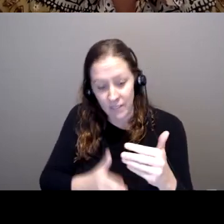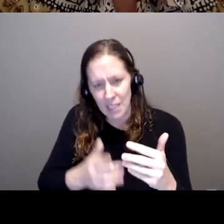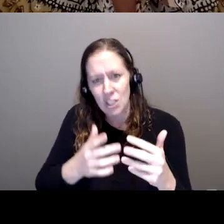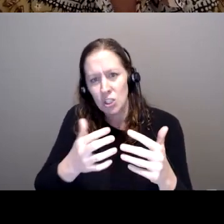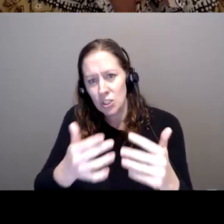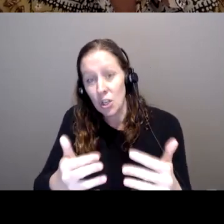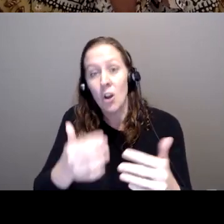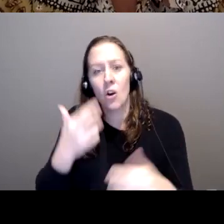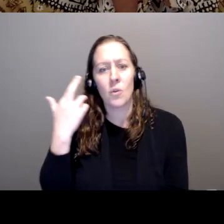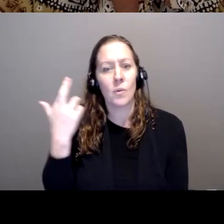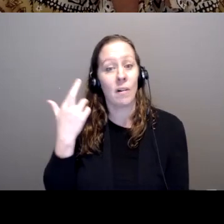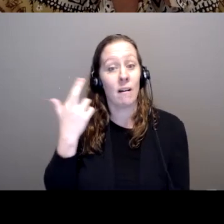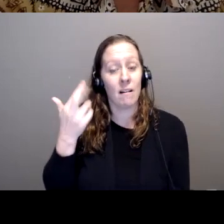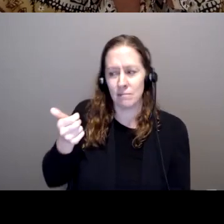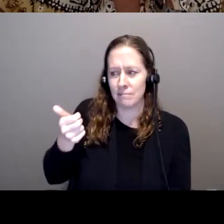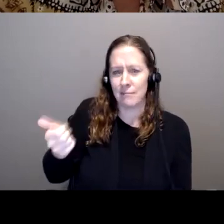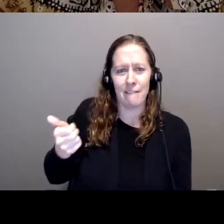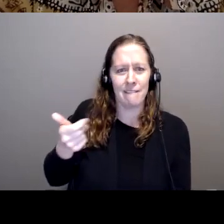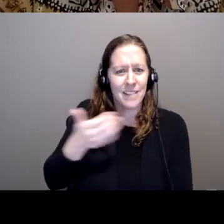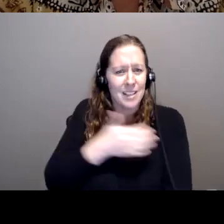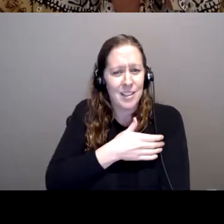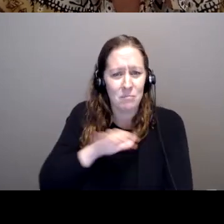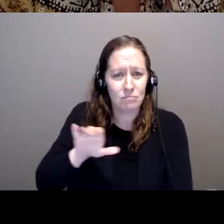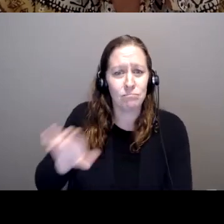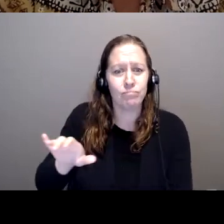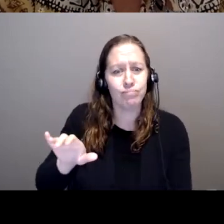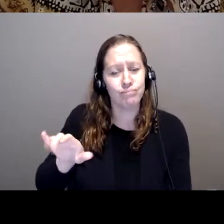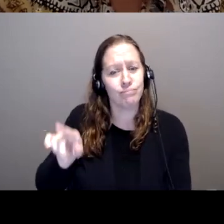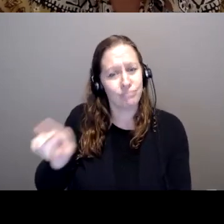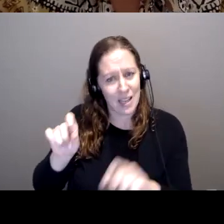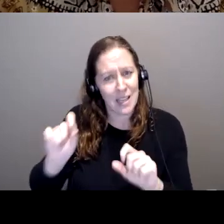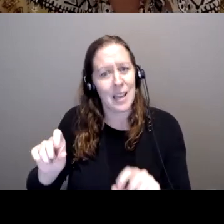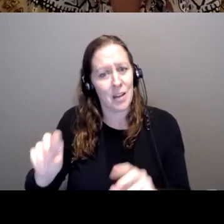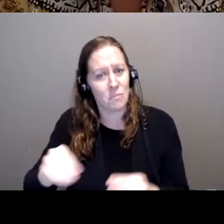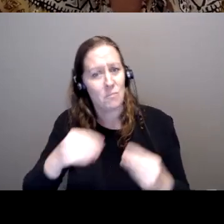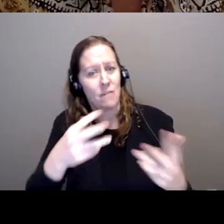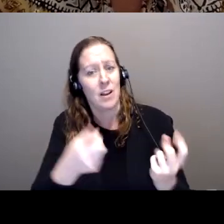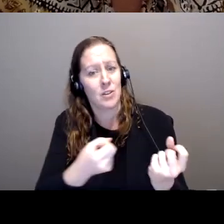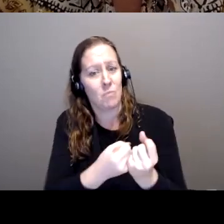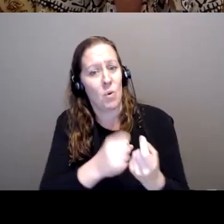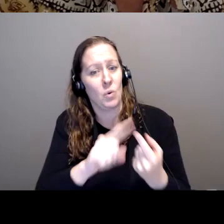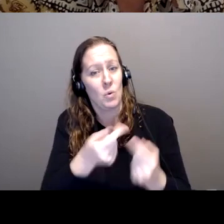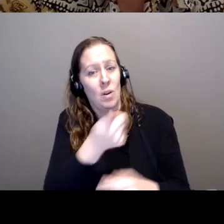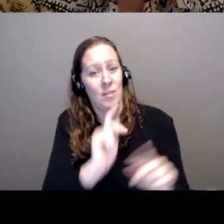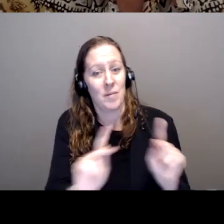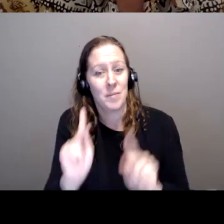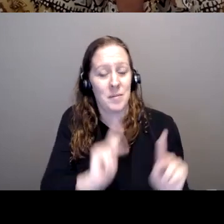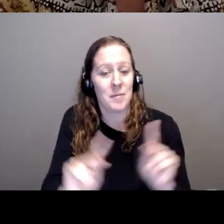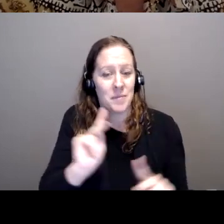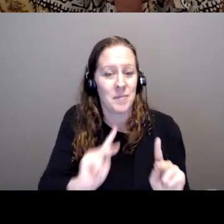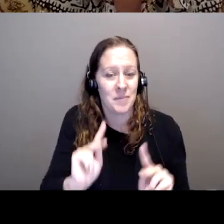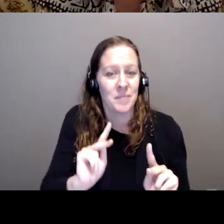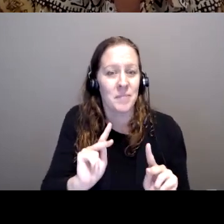that they are well empowered to be able to give back to the community. And